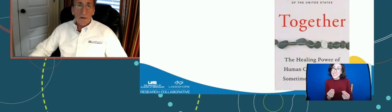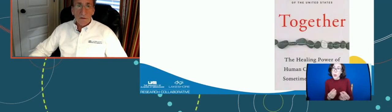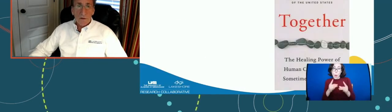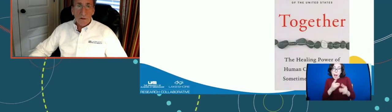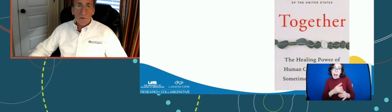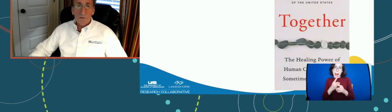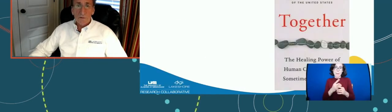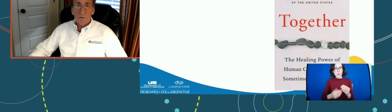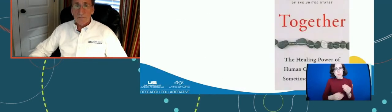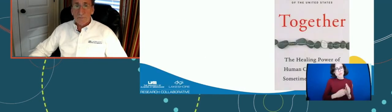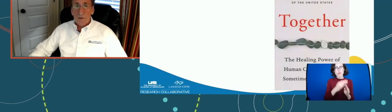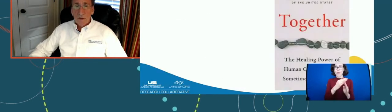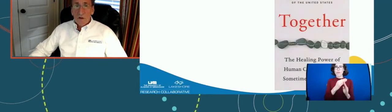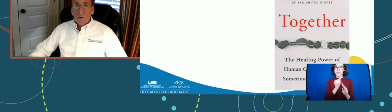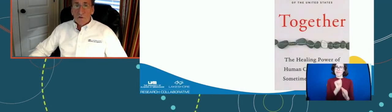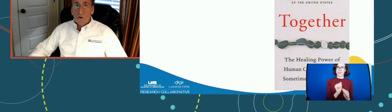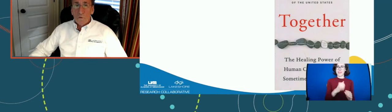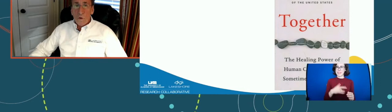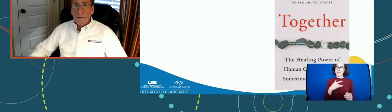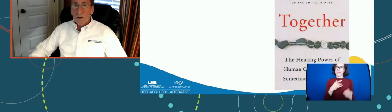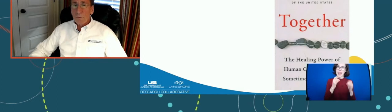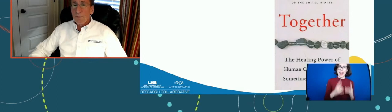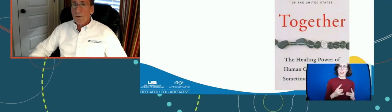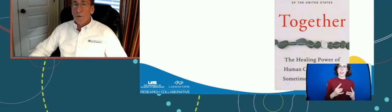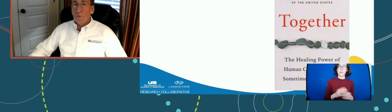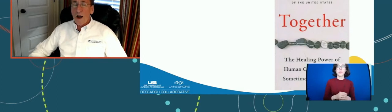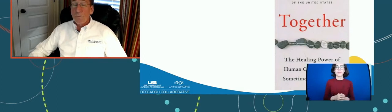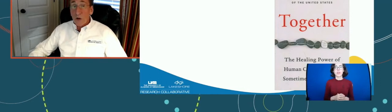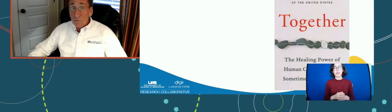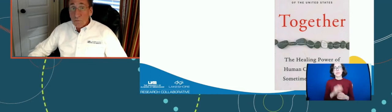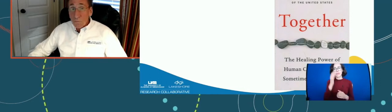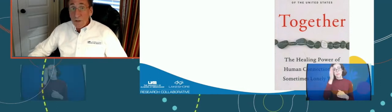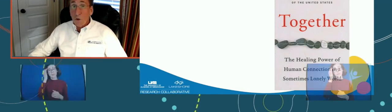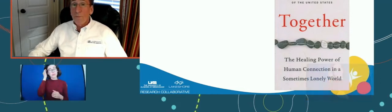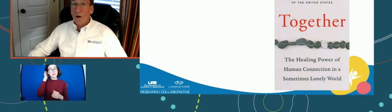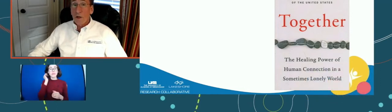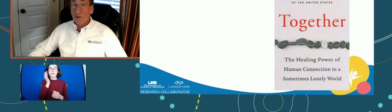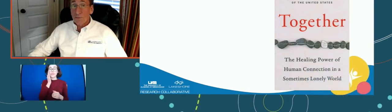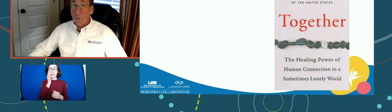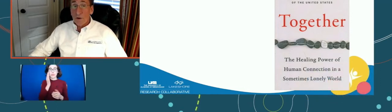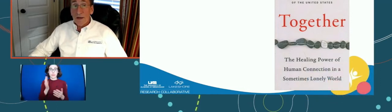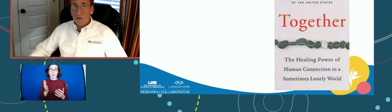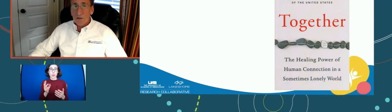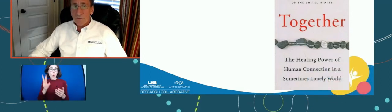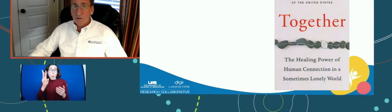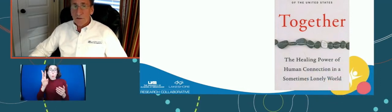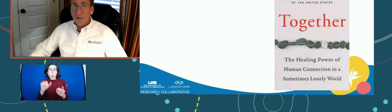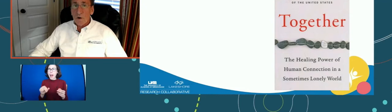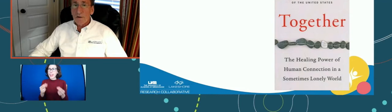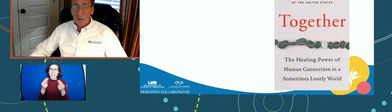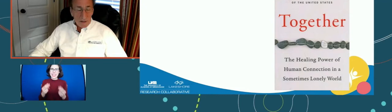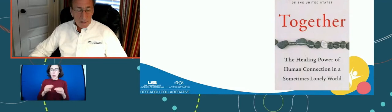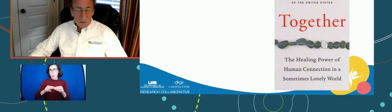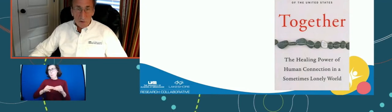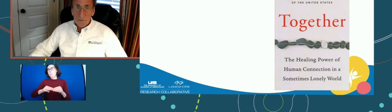psychosocial secondary conditions. So why must we go beyond sport and exercise to get